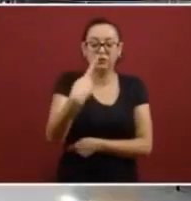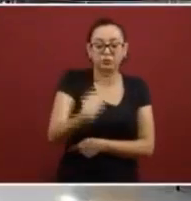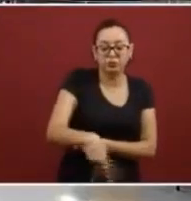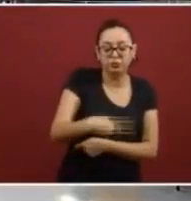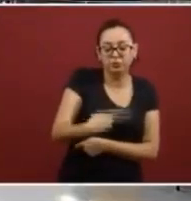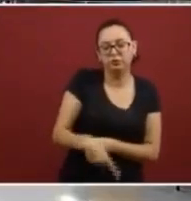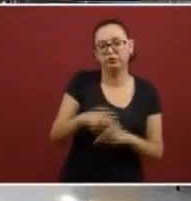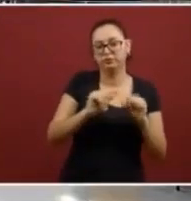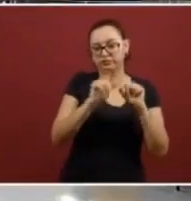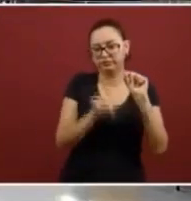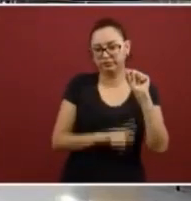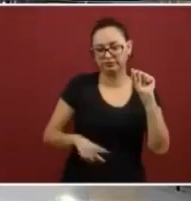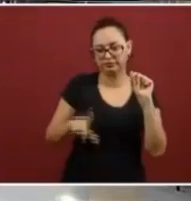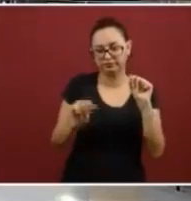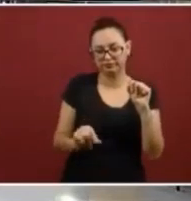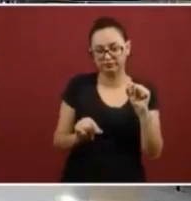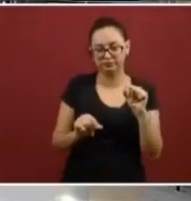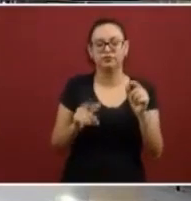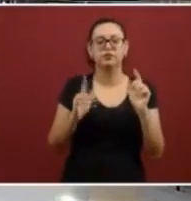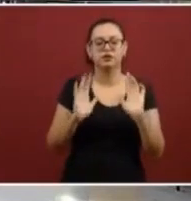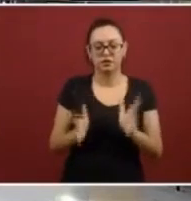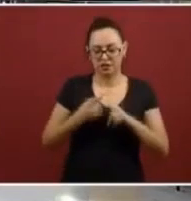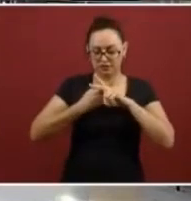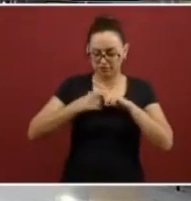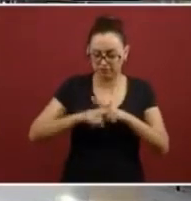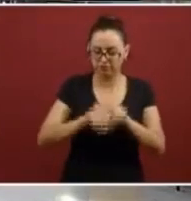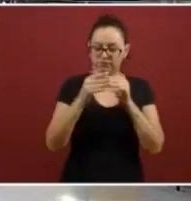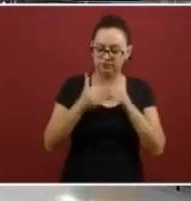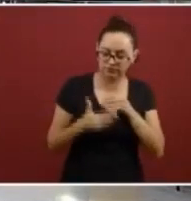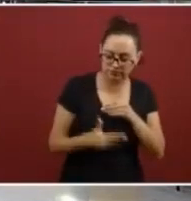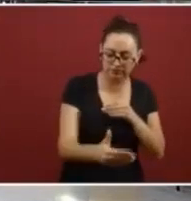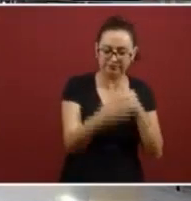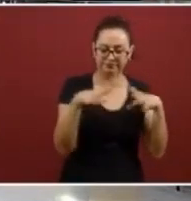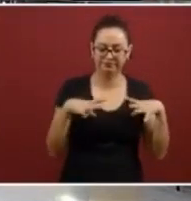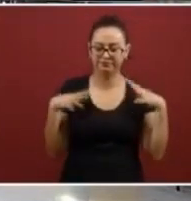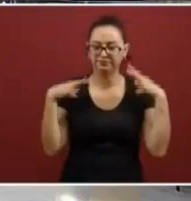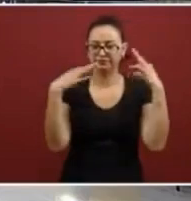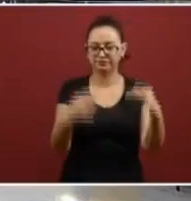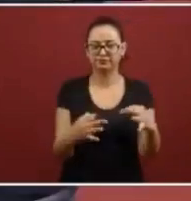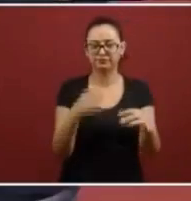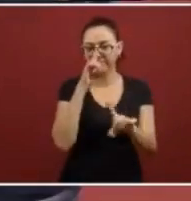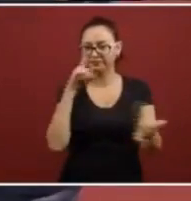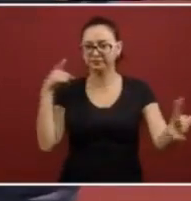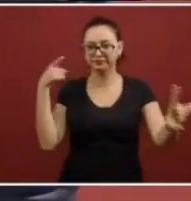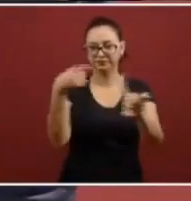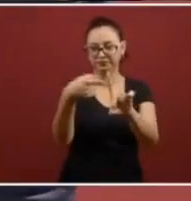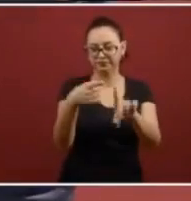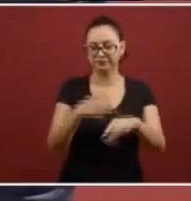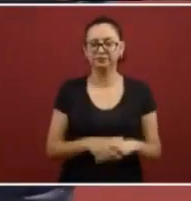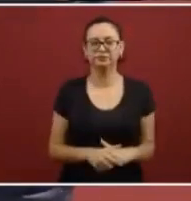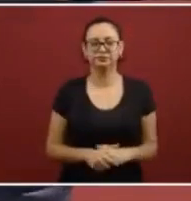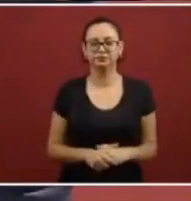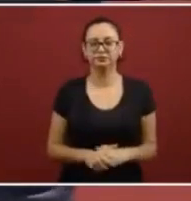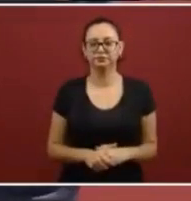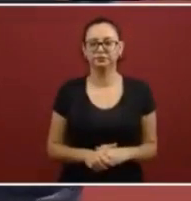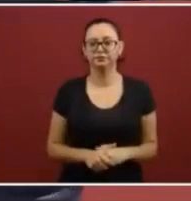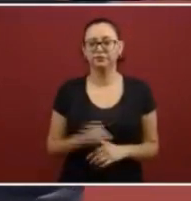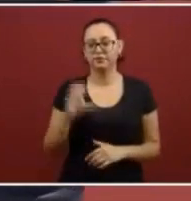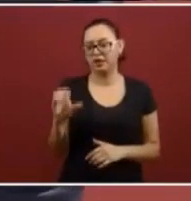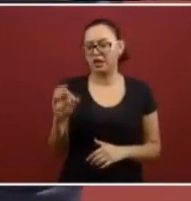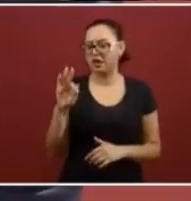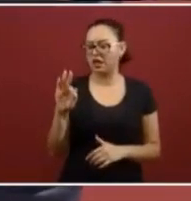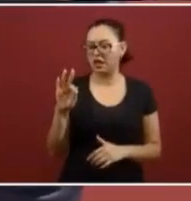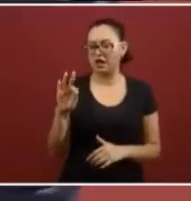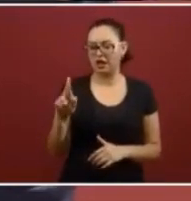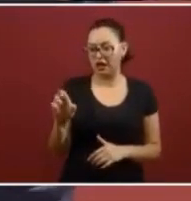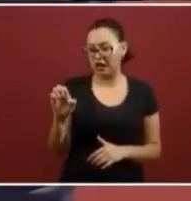that had no que transparency, ya will not be se está handling it. constituyendo No, they con are ese now propósito. creating a new institute CREFAL va a seguir